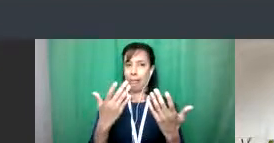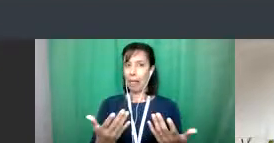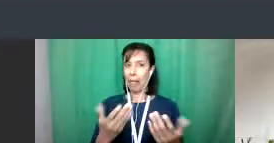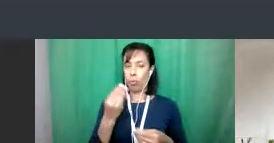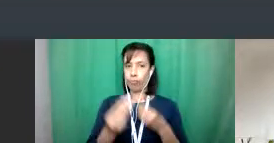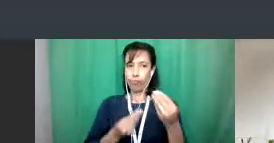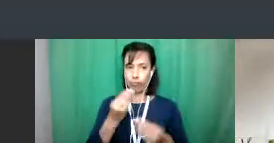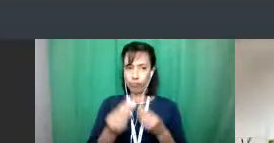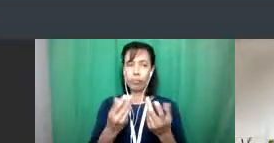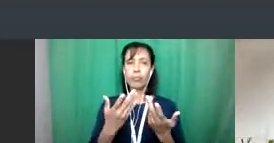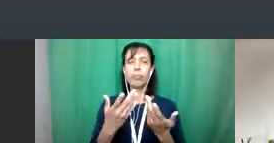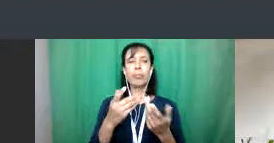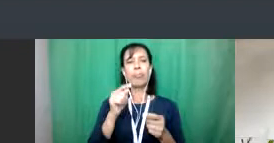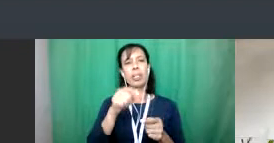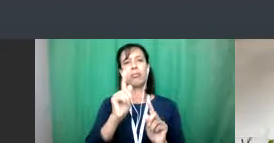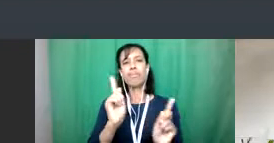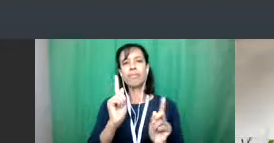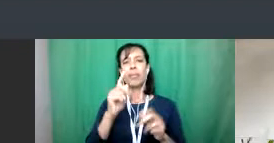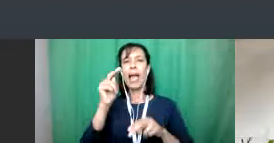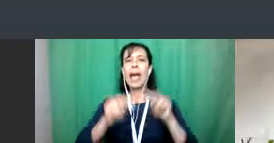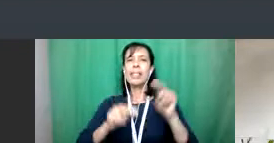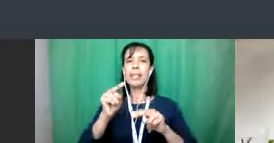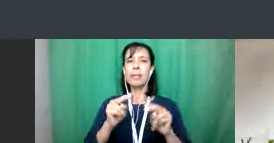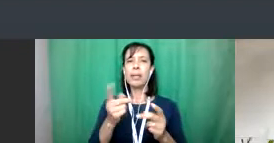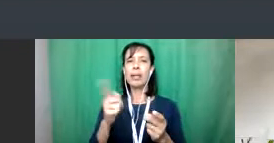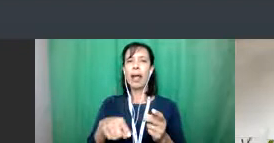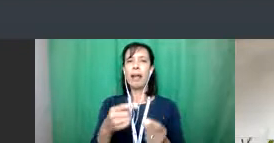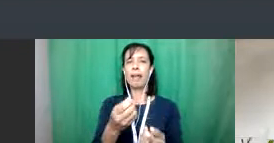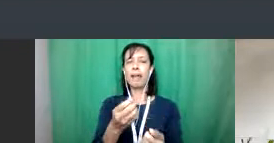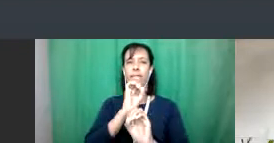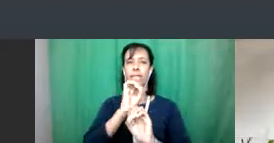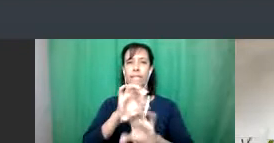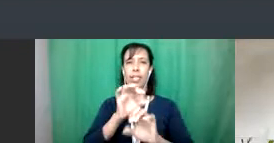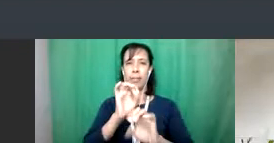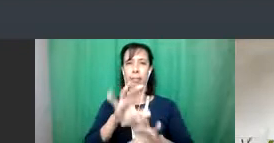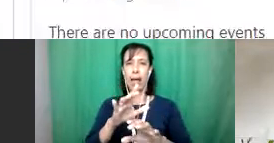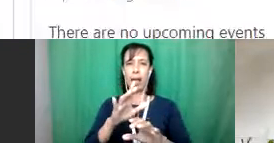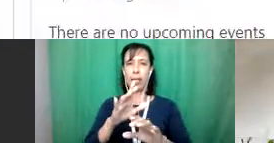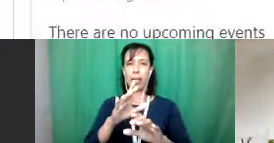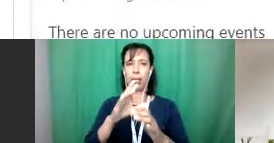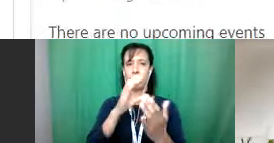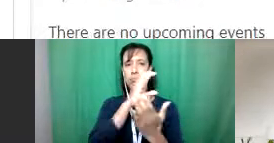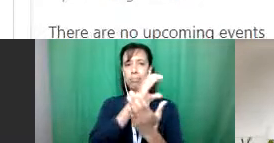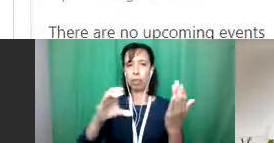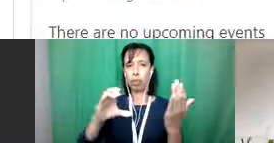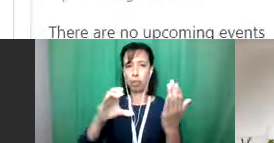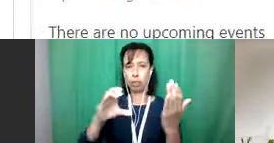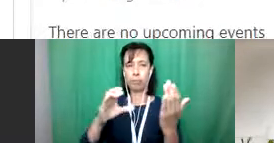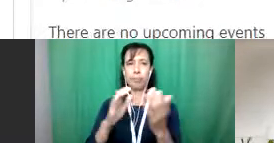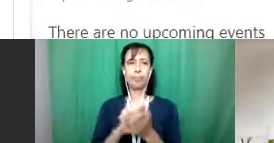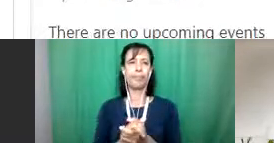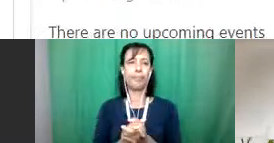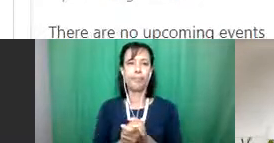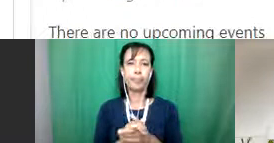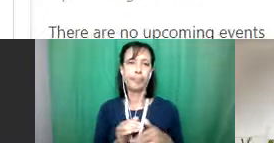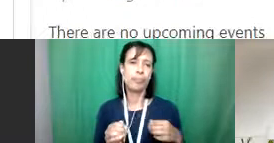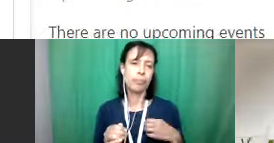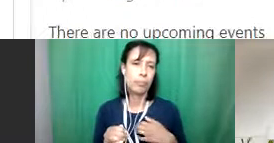here. So if you go into assessment and feedback, this is what I want to start off by